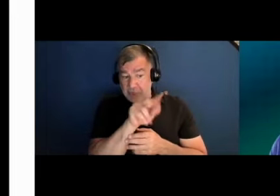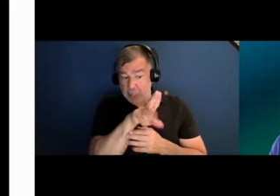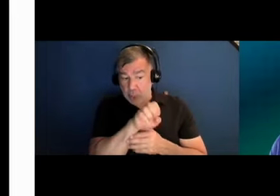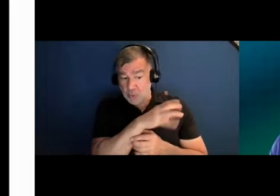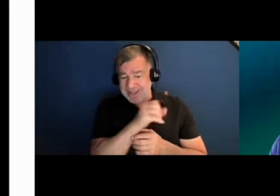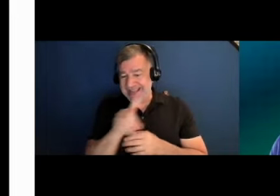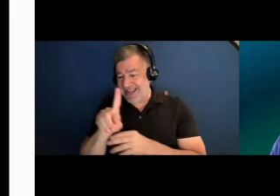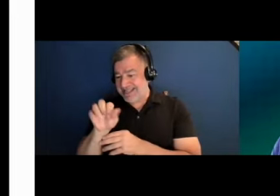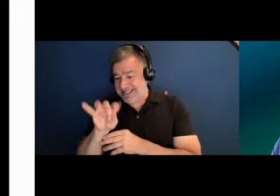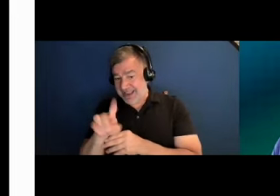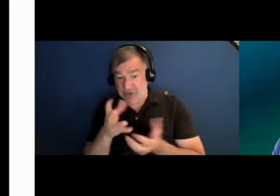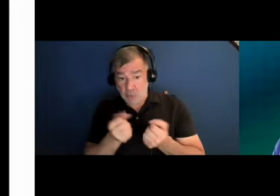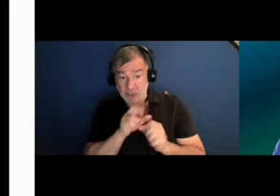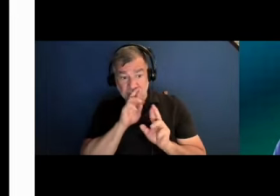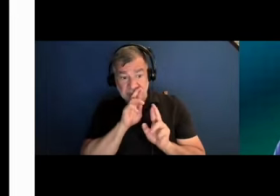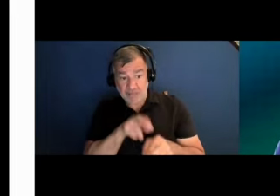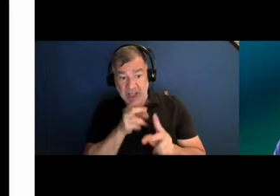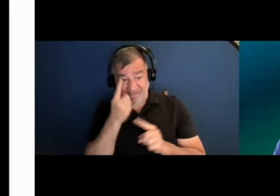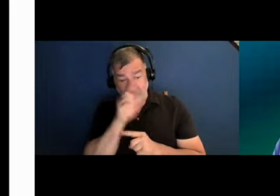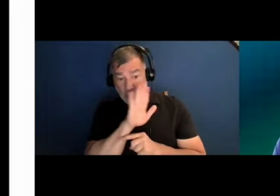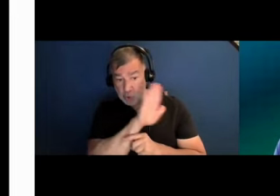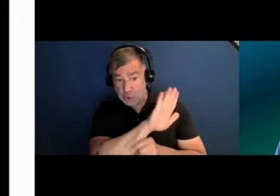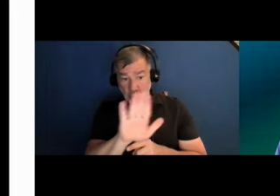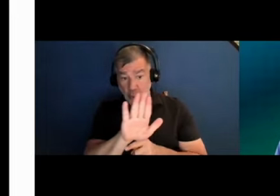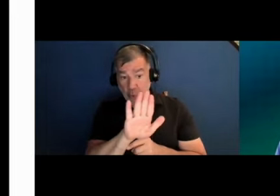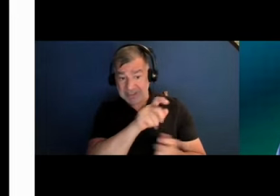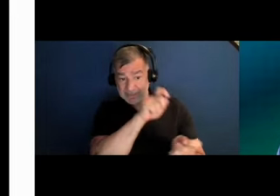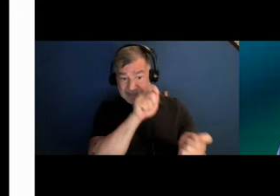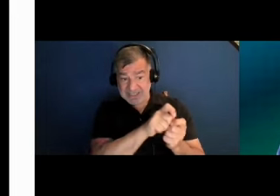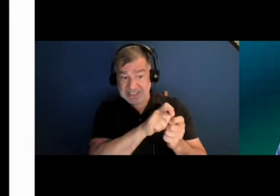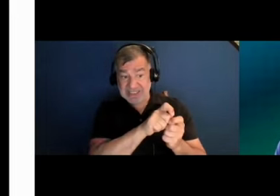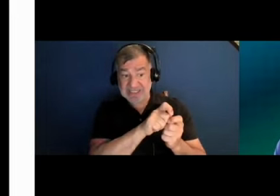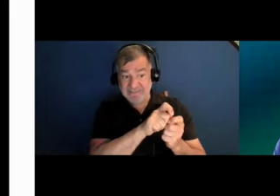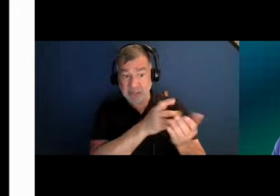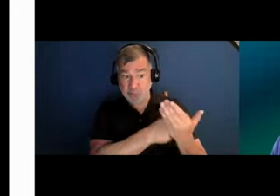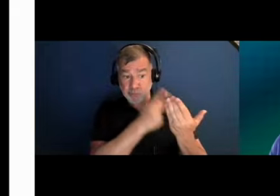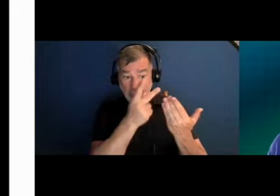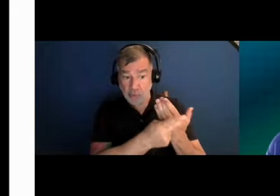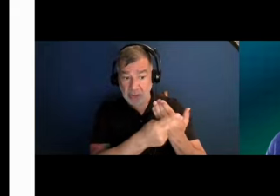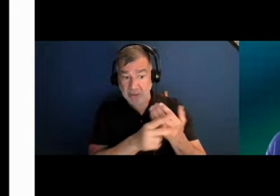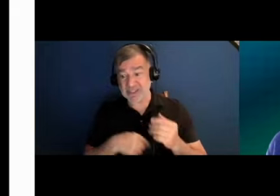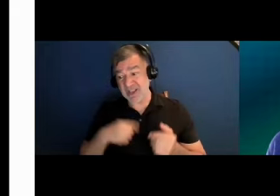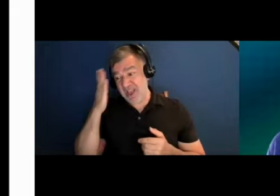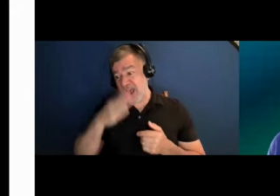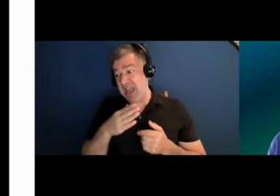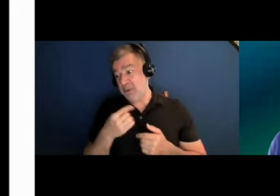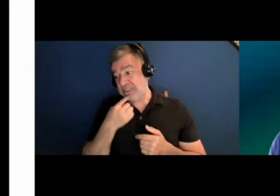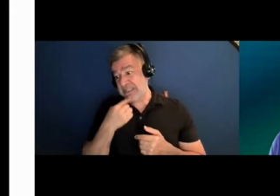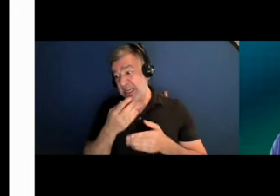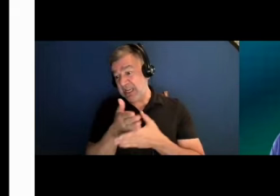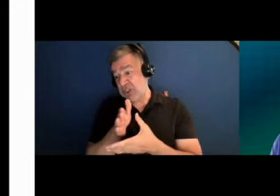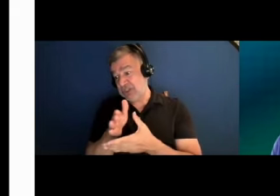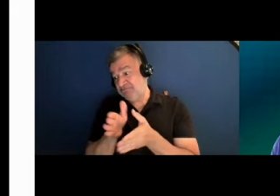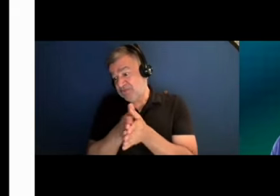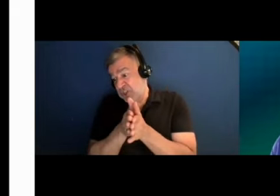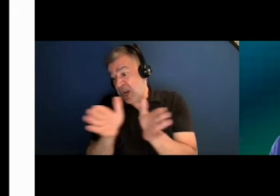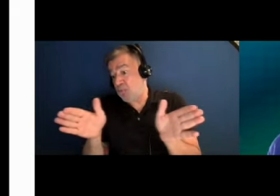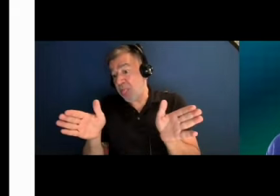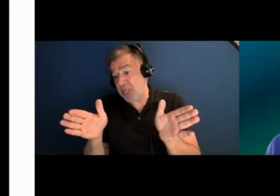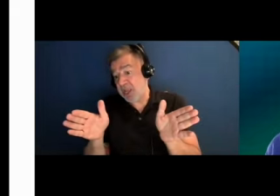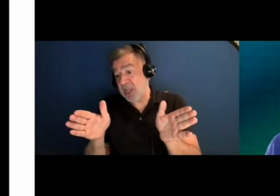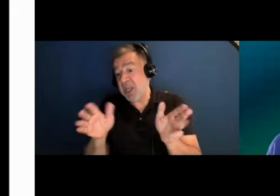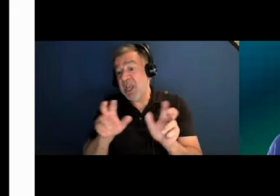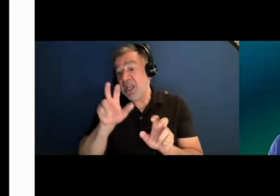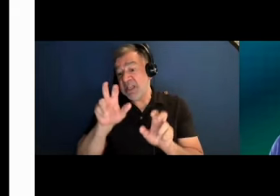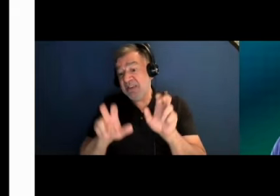their specific platforms. I'll just start very generally saying that the